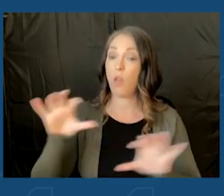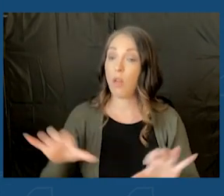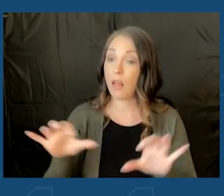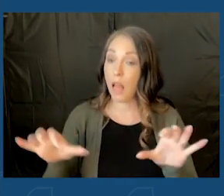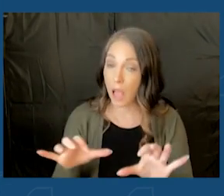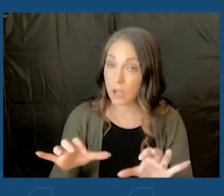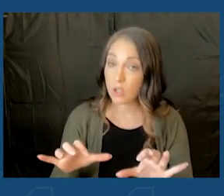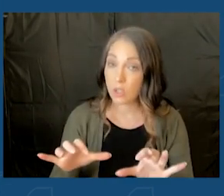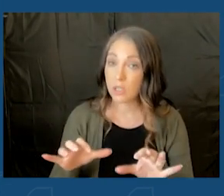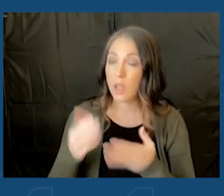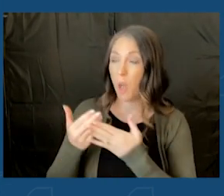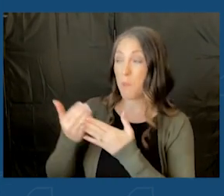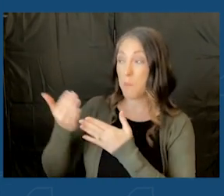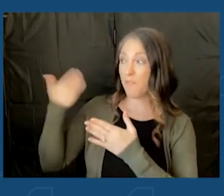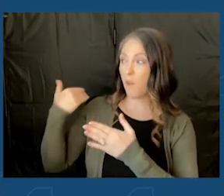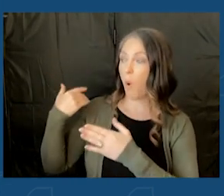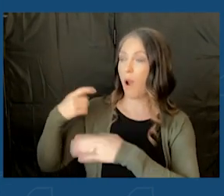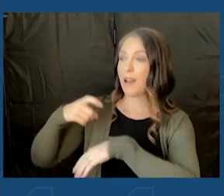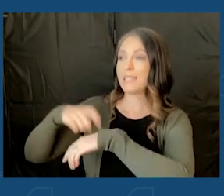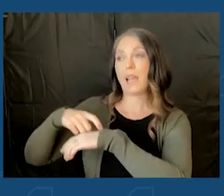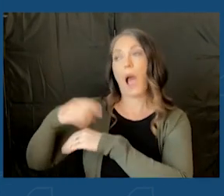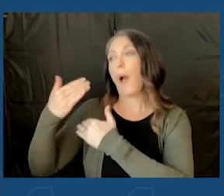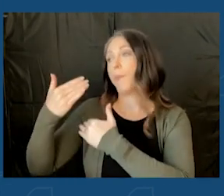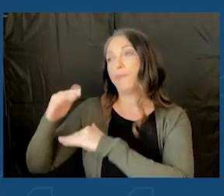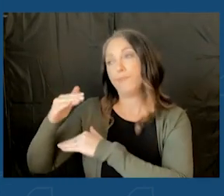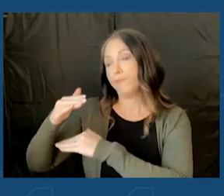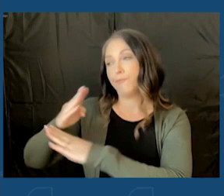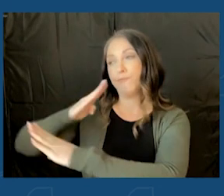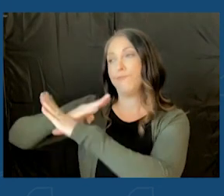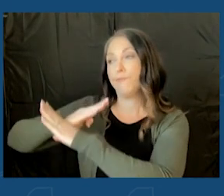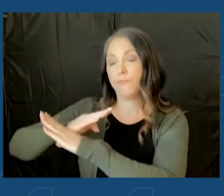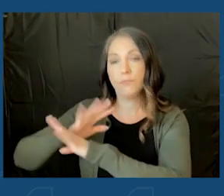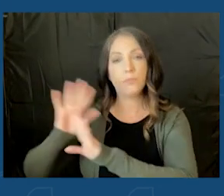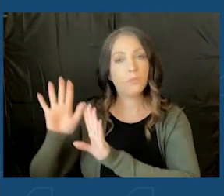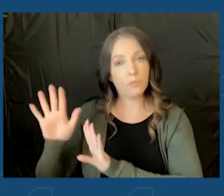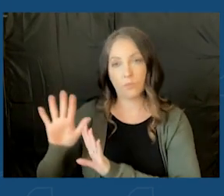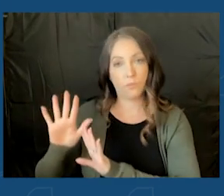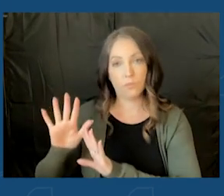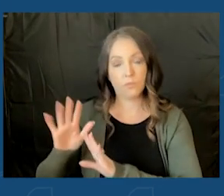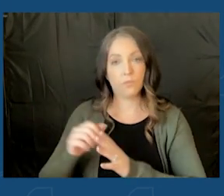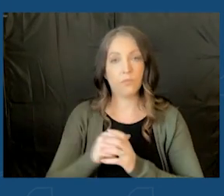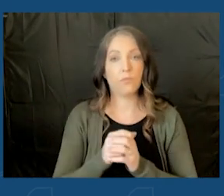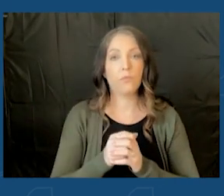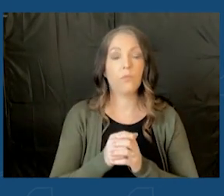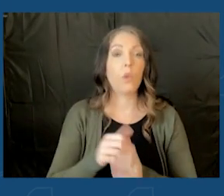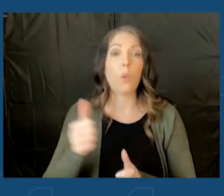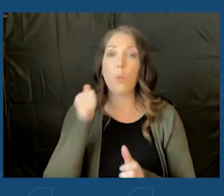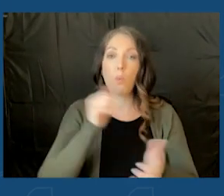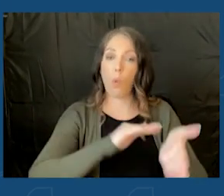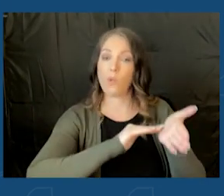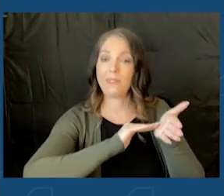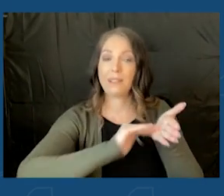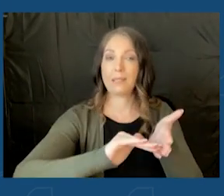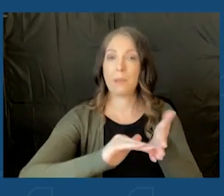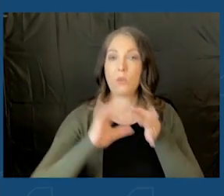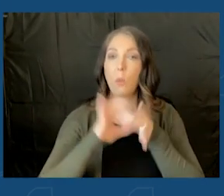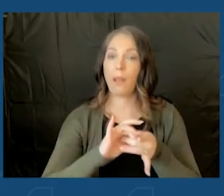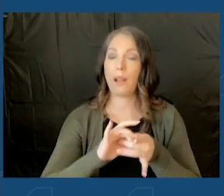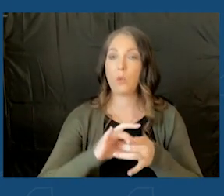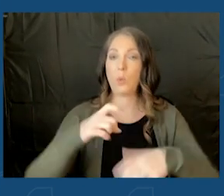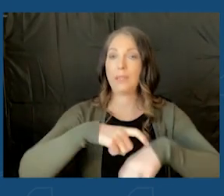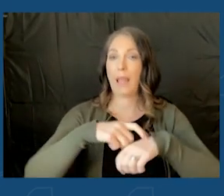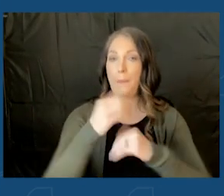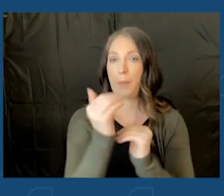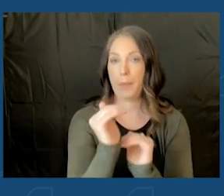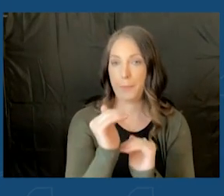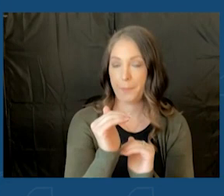due to being time barred or failure to file a notice of claim. It will not be dismissed any longer on those grounds. So the trauma